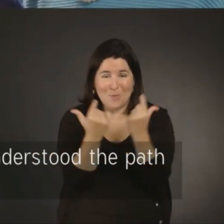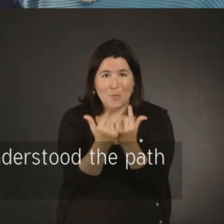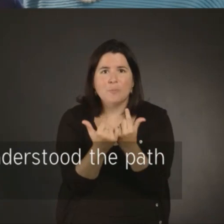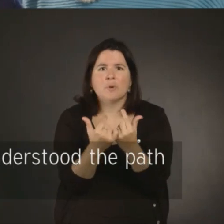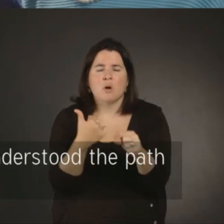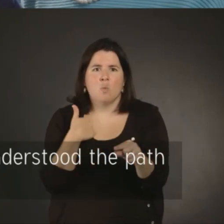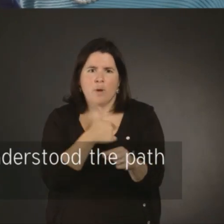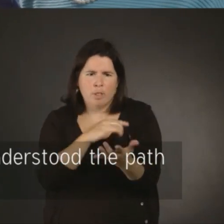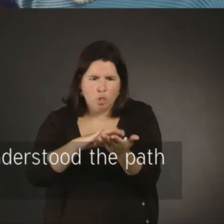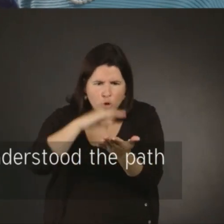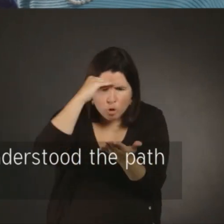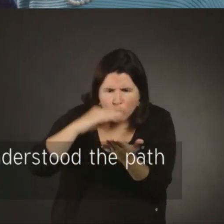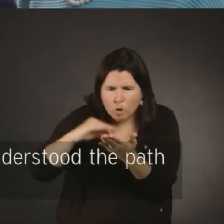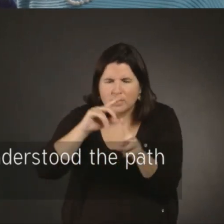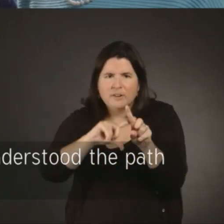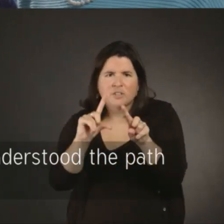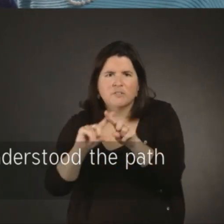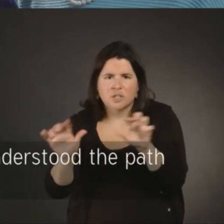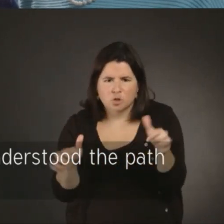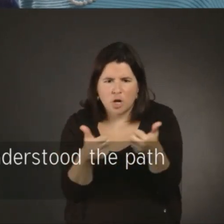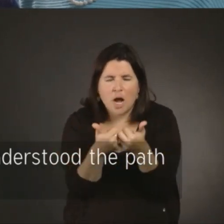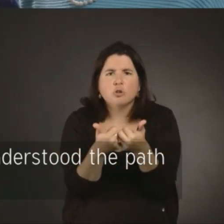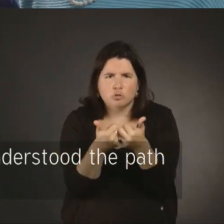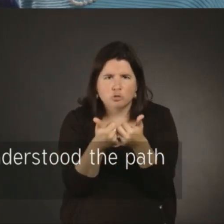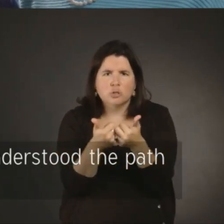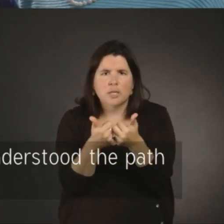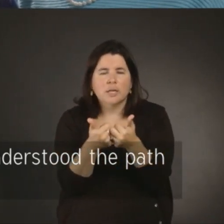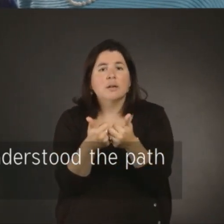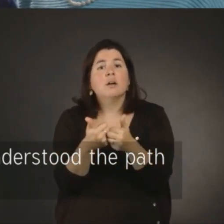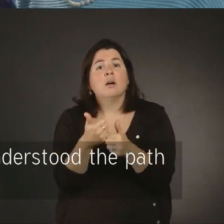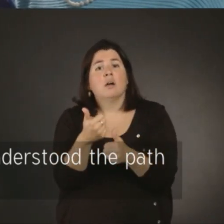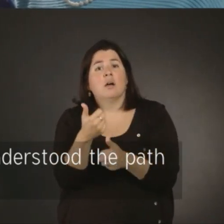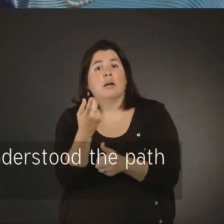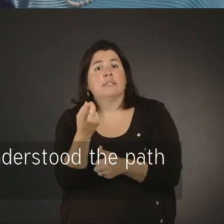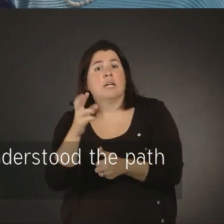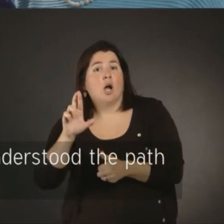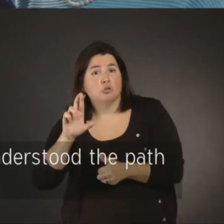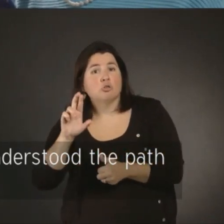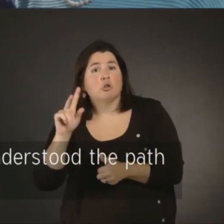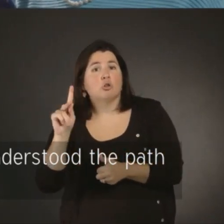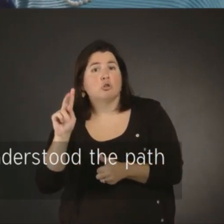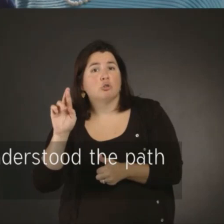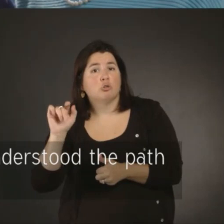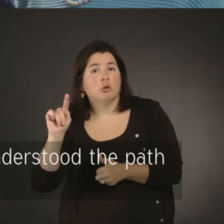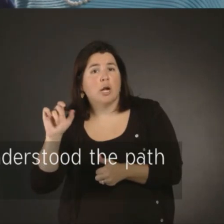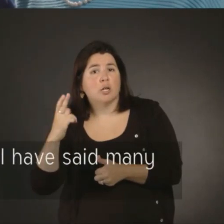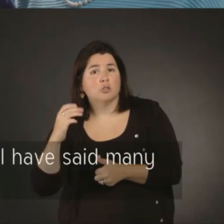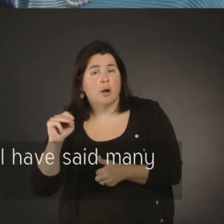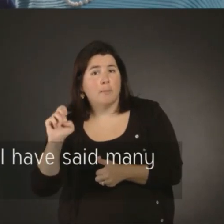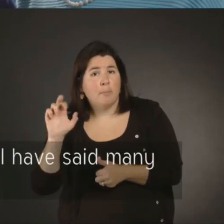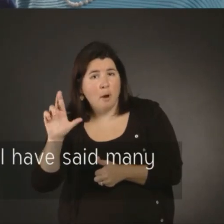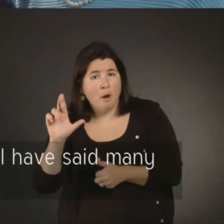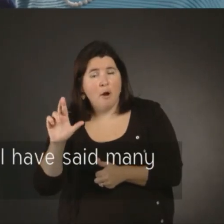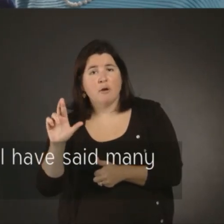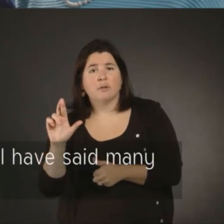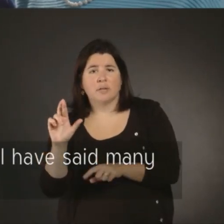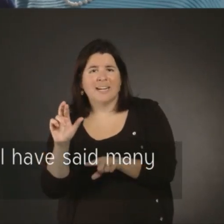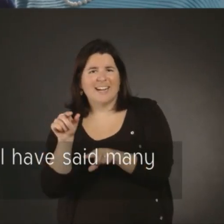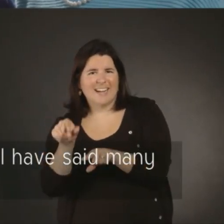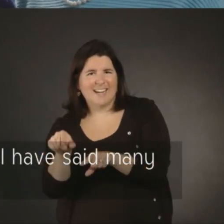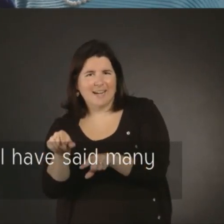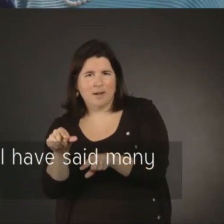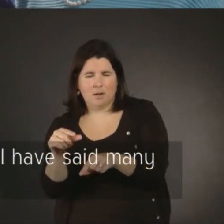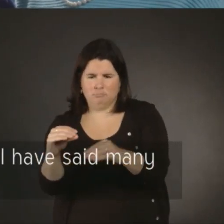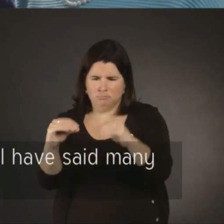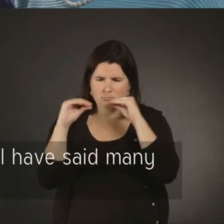With great empathy from Dr. Kretschmer, we understood the path that we should follow, and it was by and